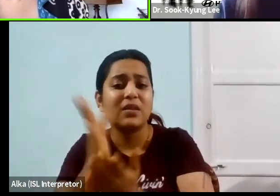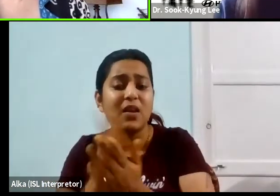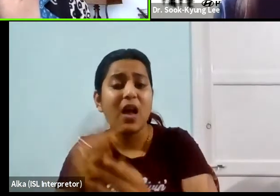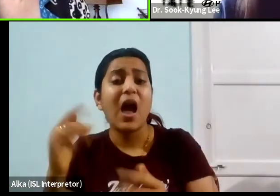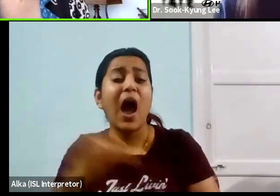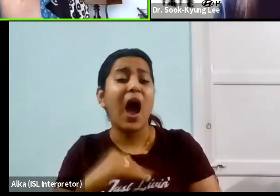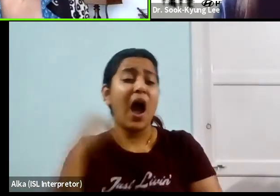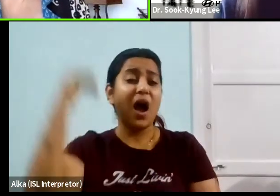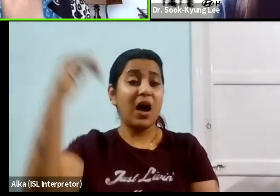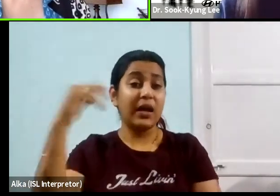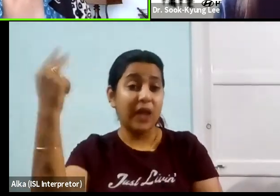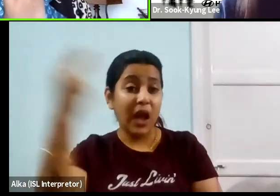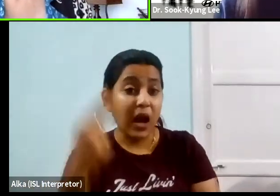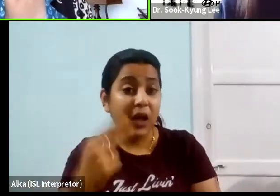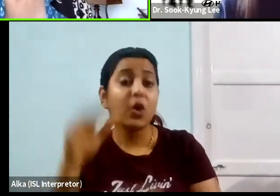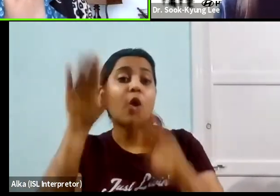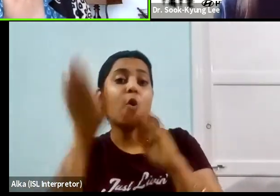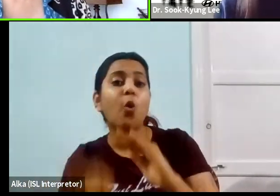and low art.